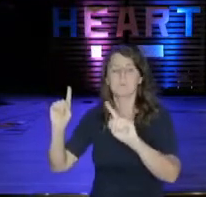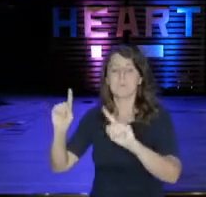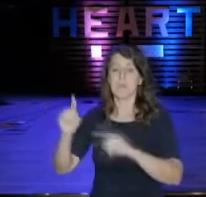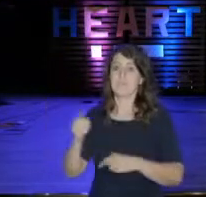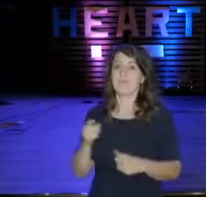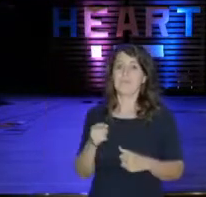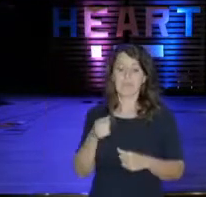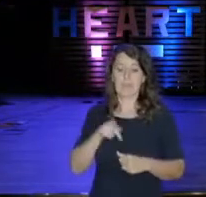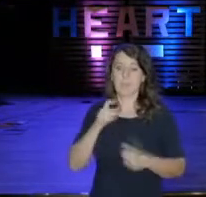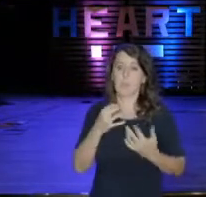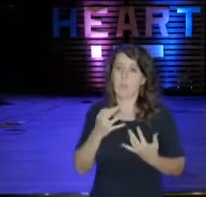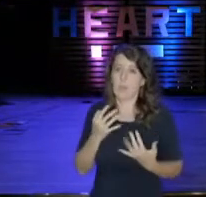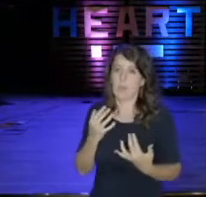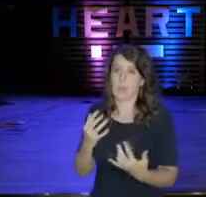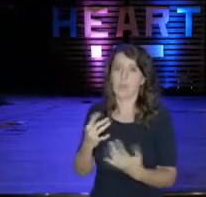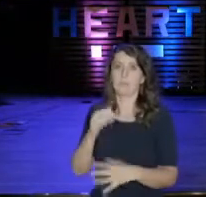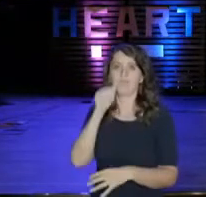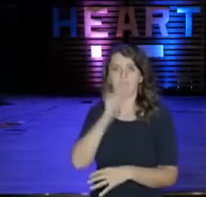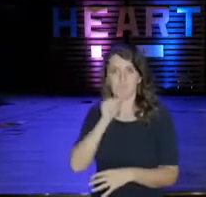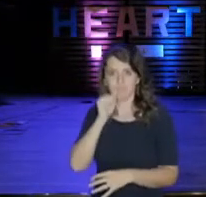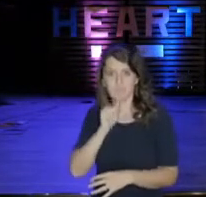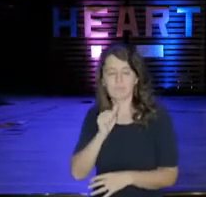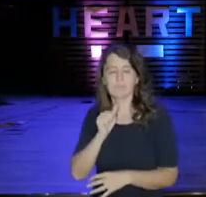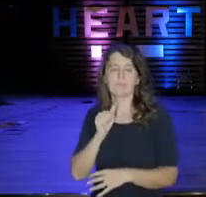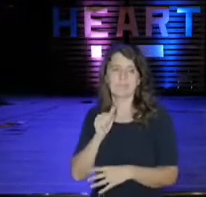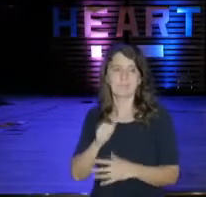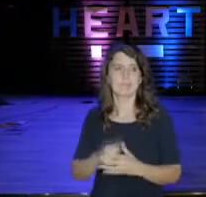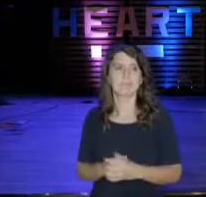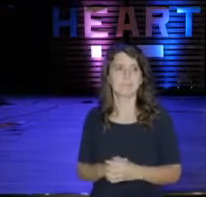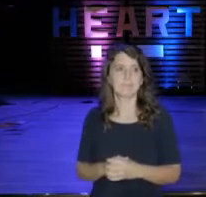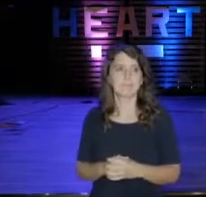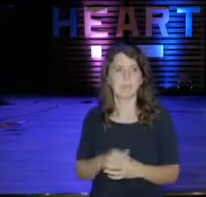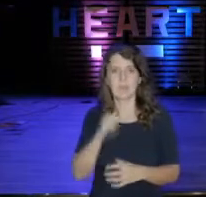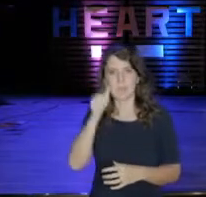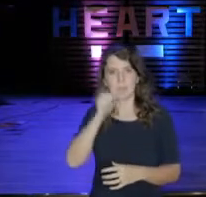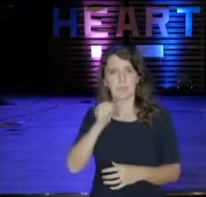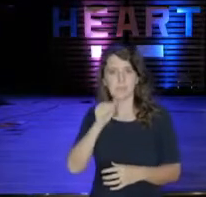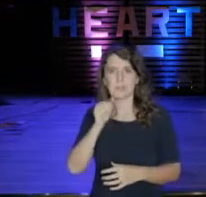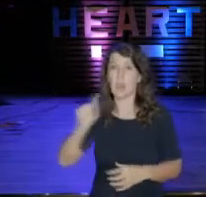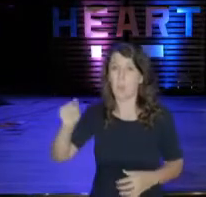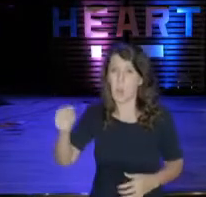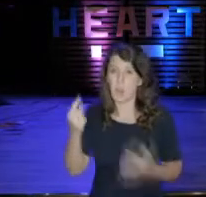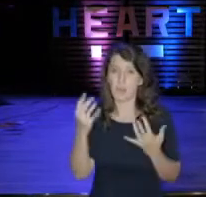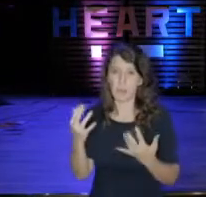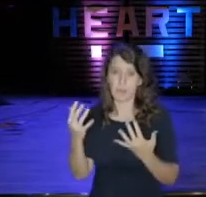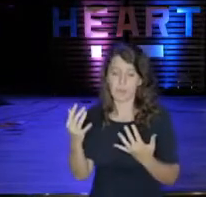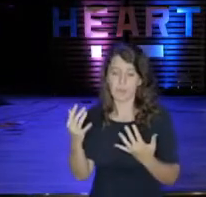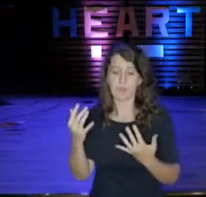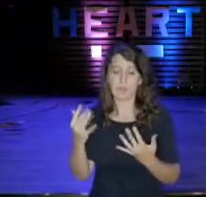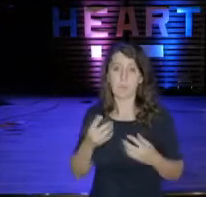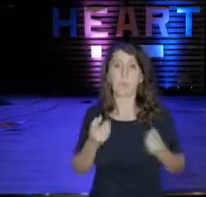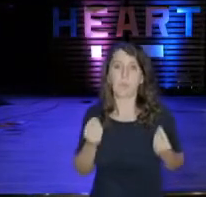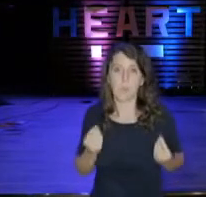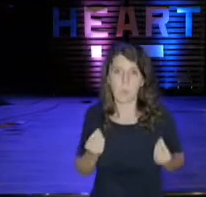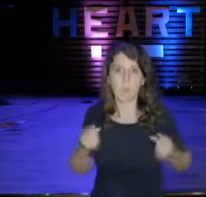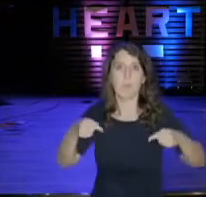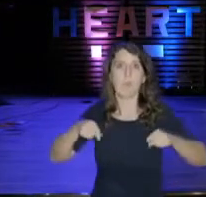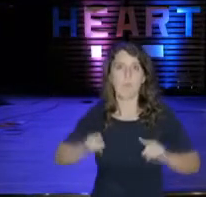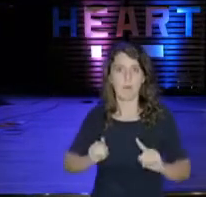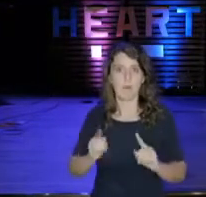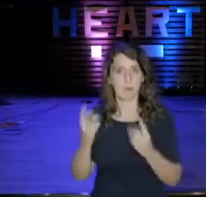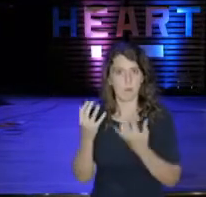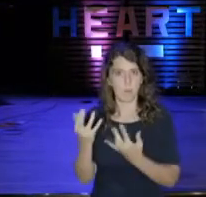wait and be patient. But it's not necessarily, patience isn't just waiting, but it's how we wait. And Joseph was